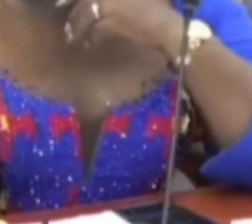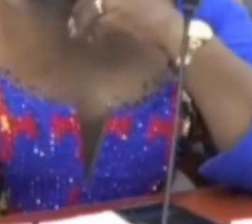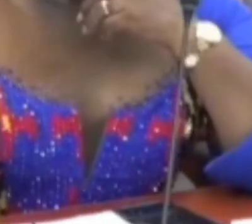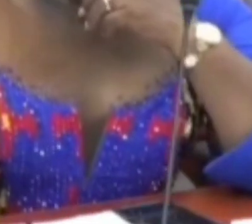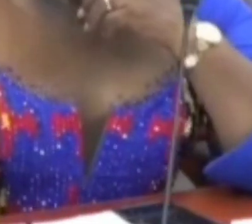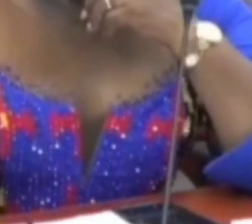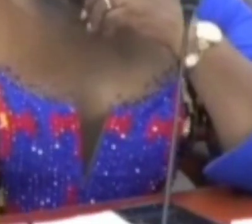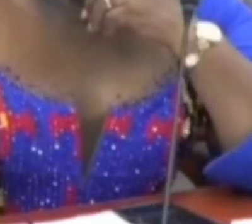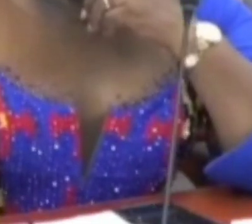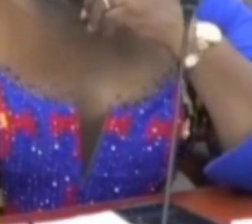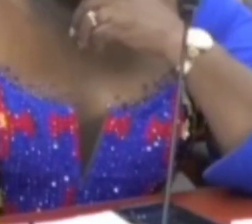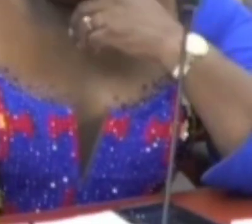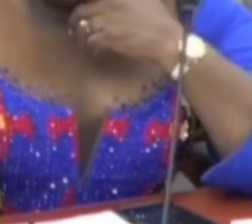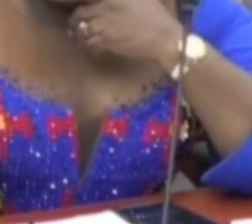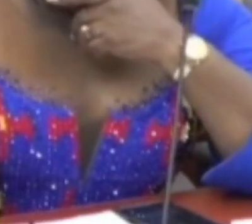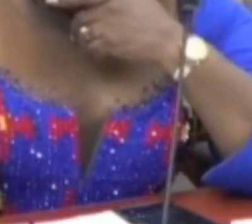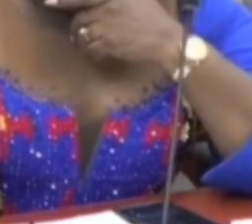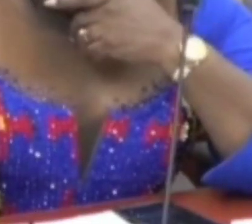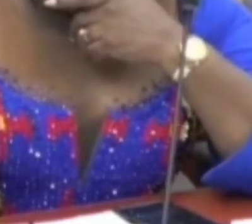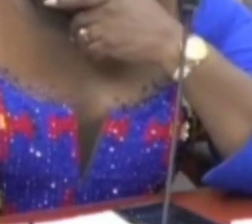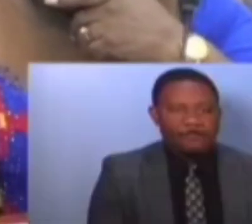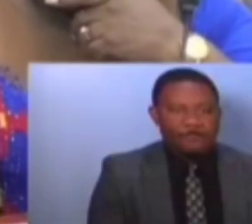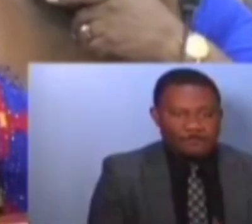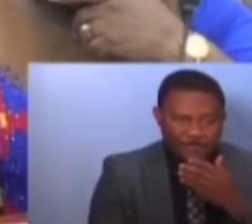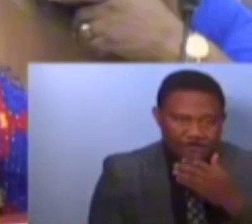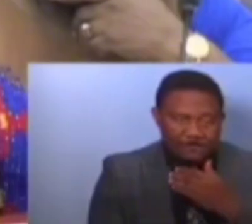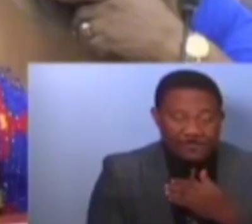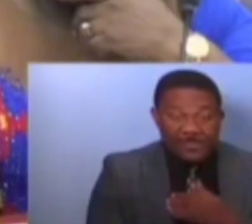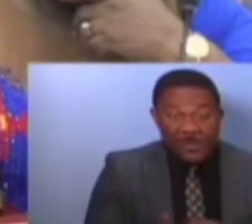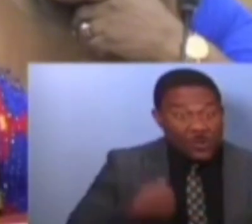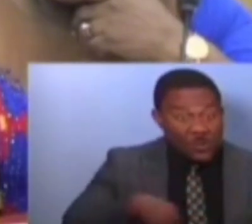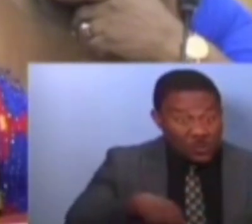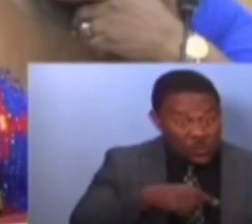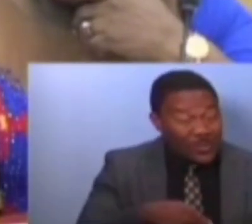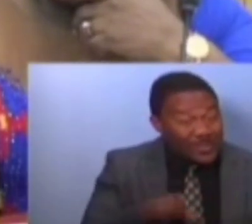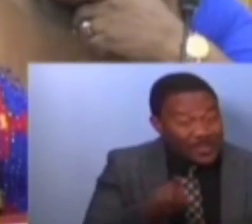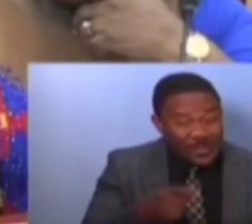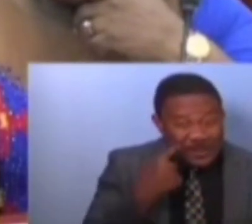attention You see, Sammy, to the fact you have that been vindicated.